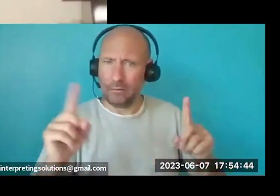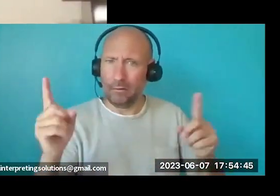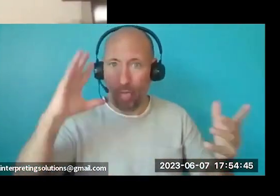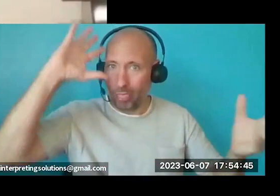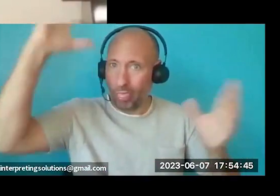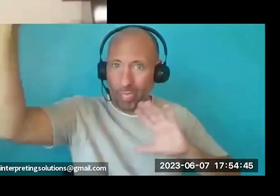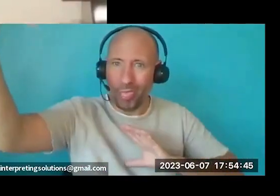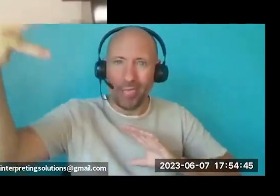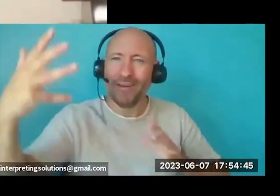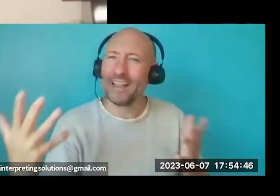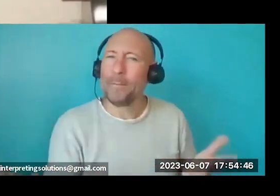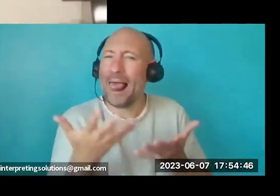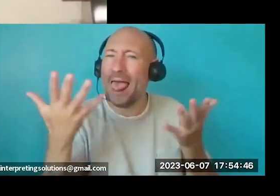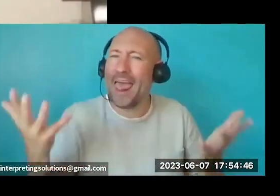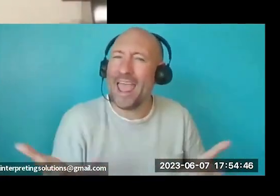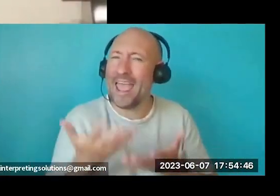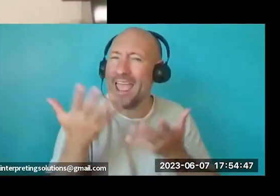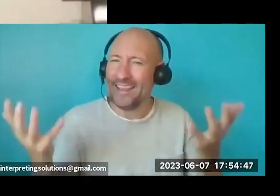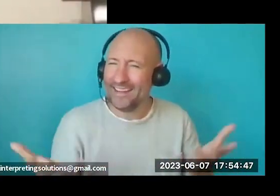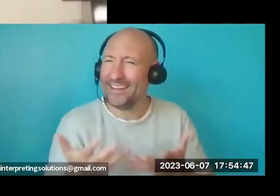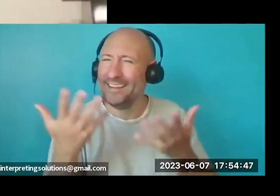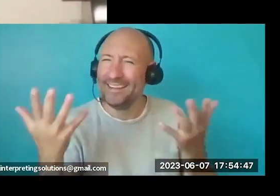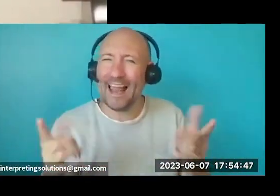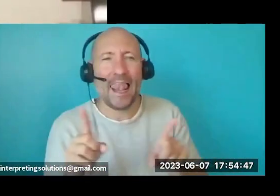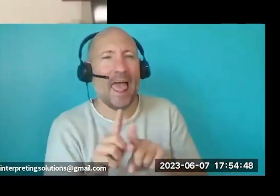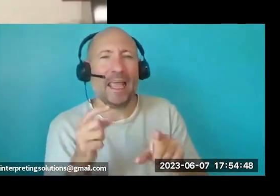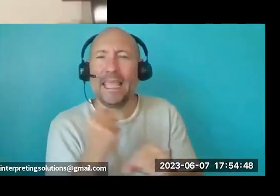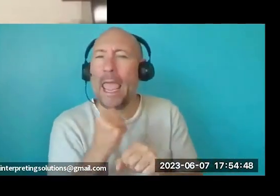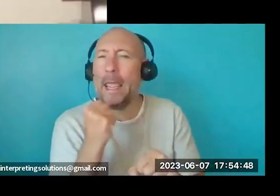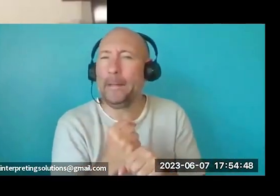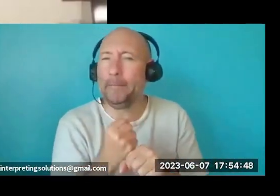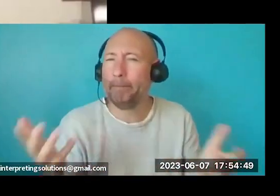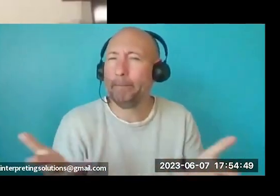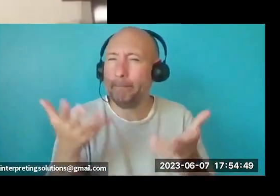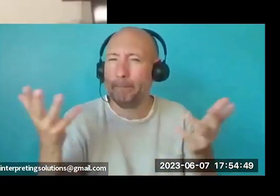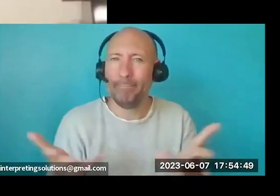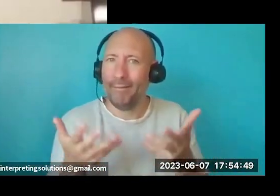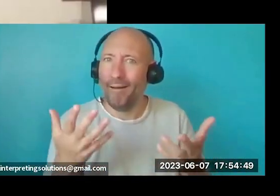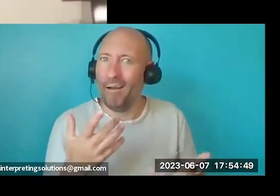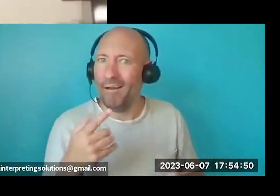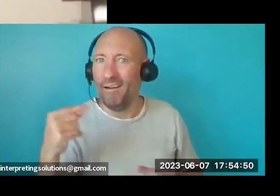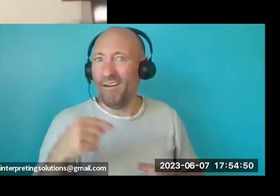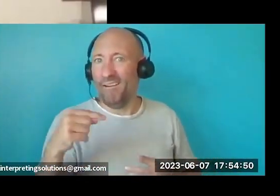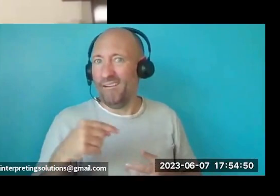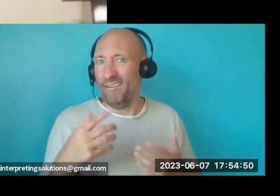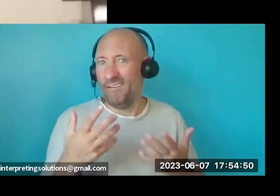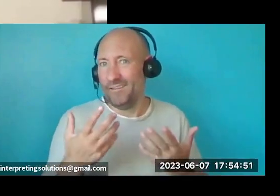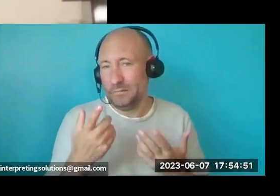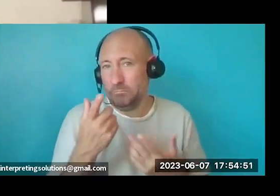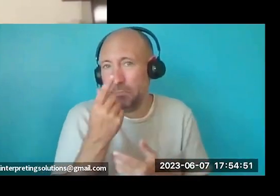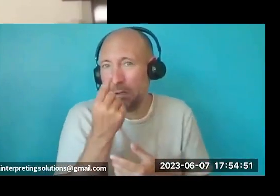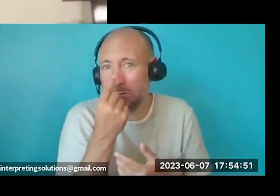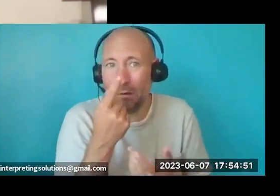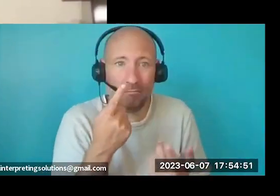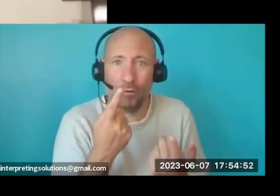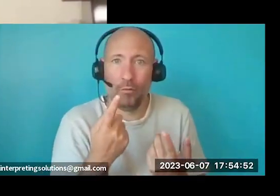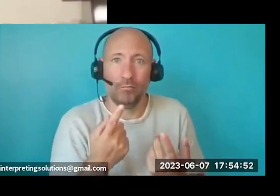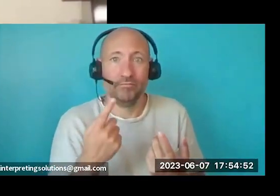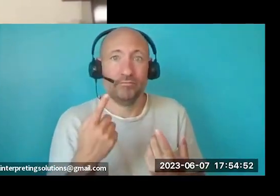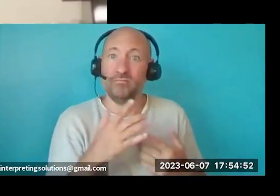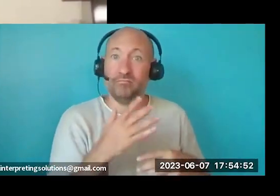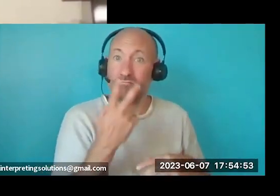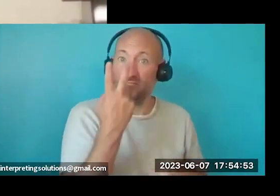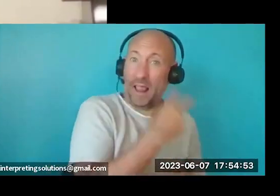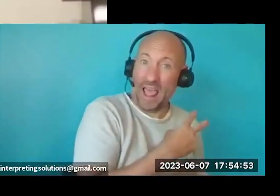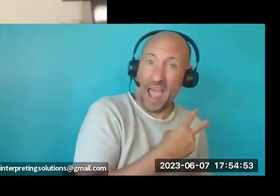of play of game that started that made it possible for both sighted